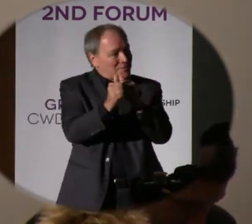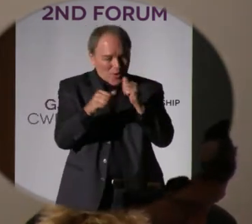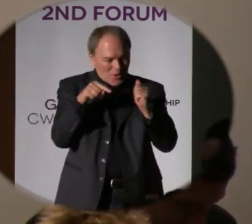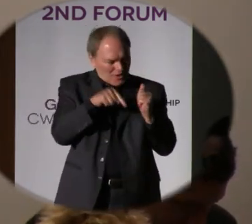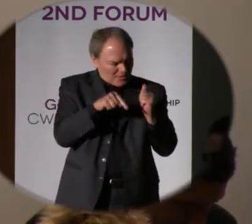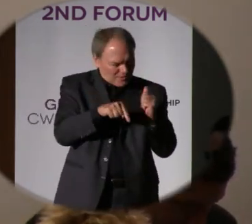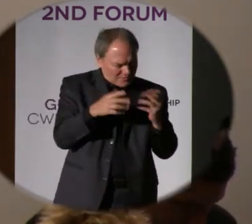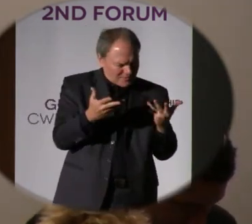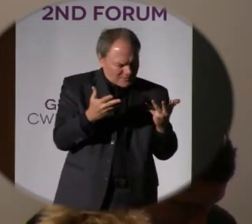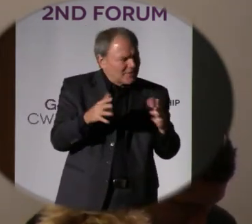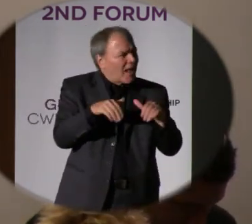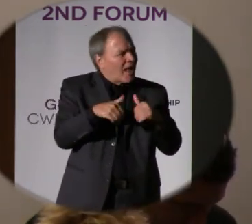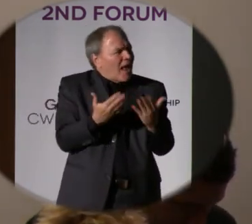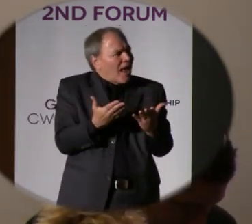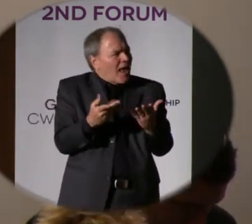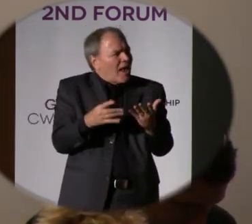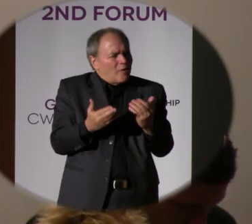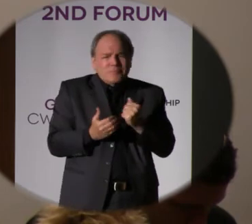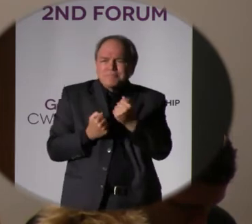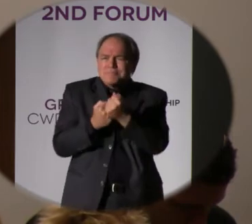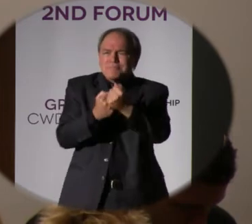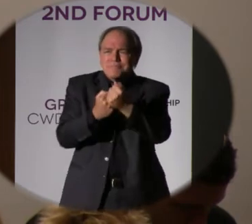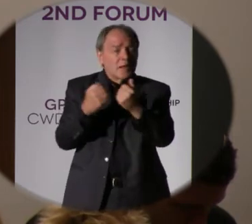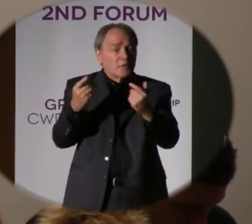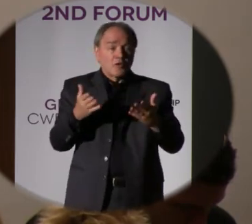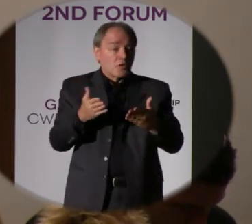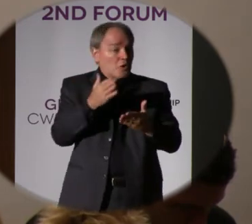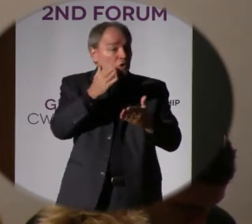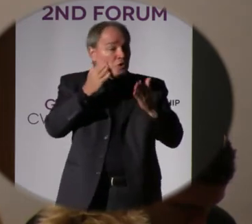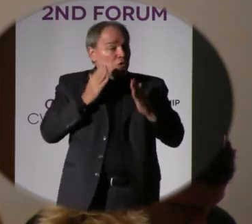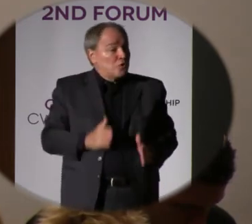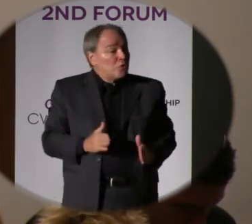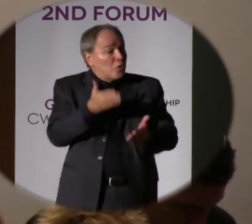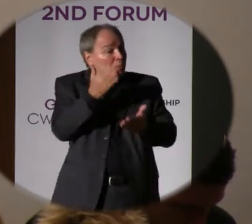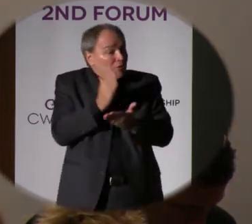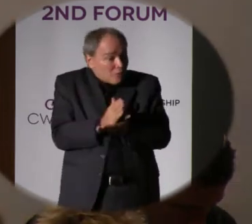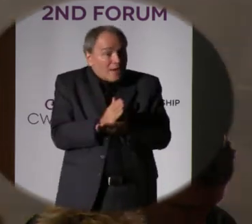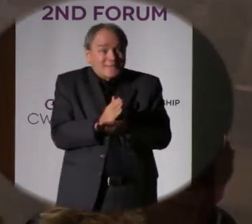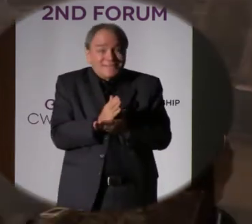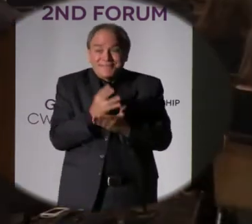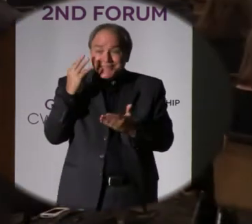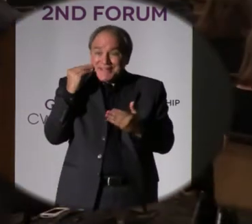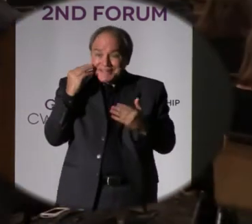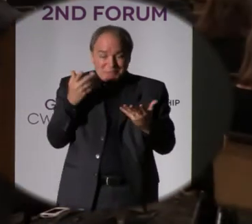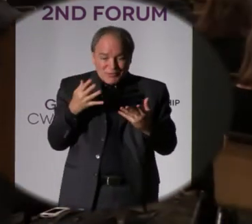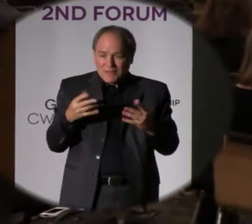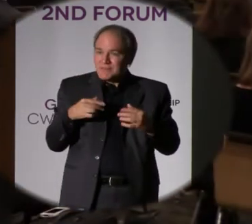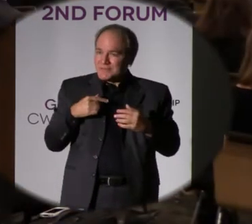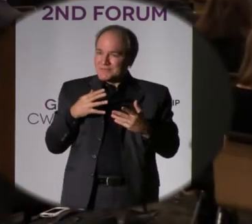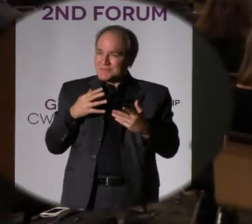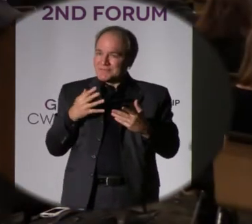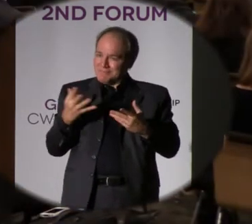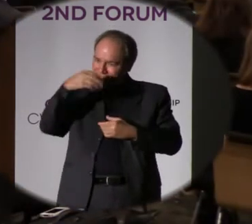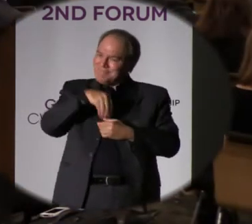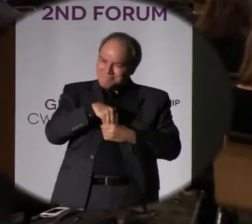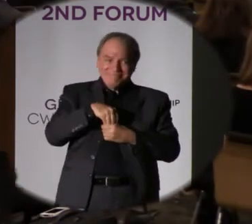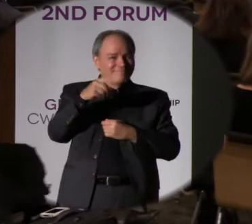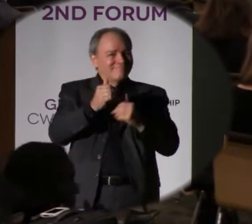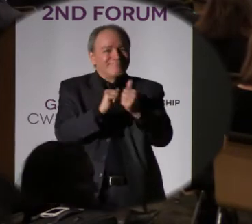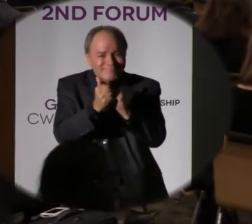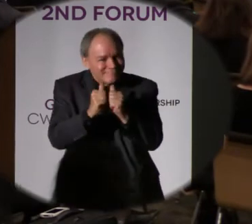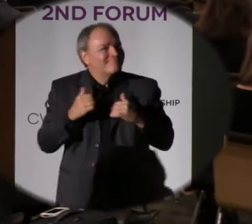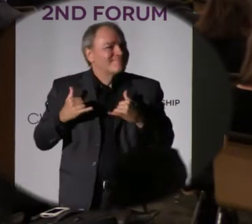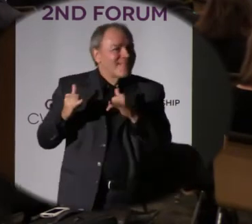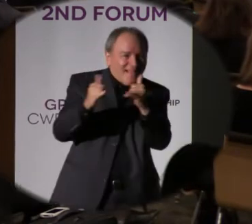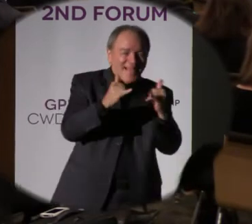human rights experience for all children with disabilities, for all humans. And so really being able to embrace physical activity and